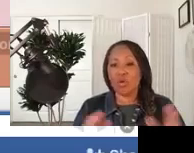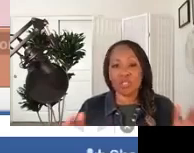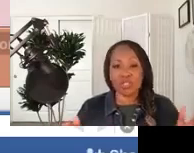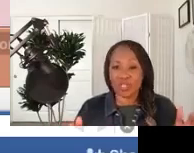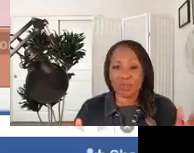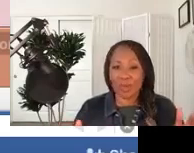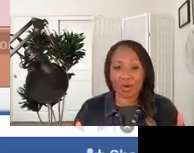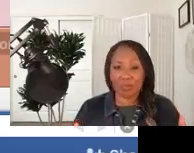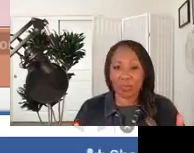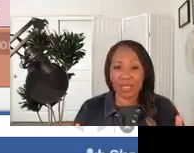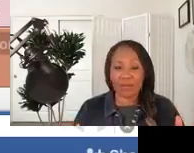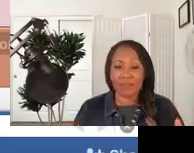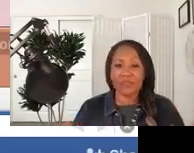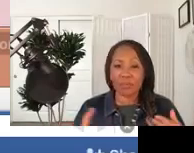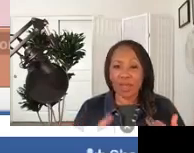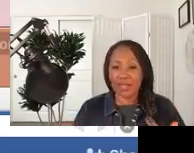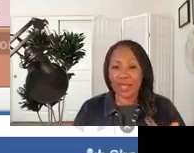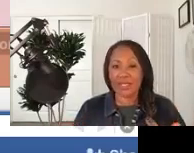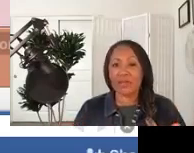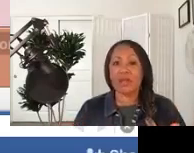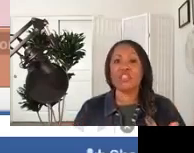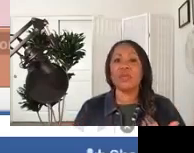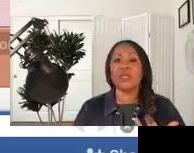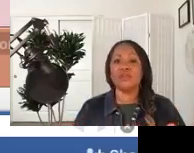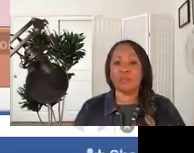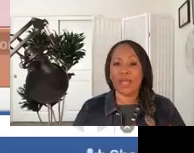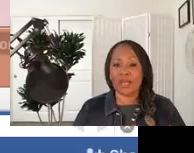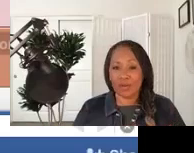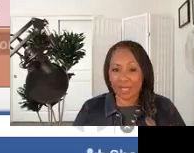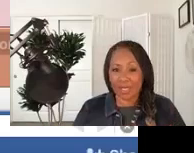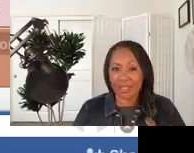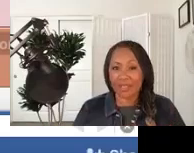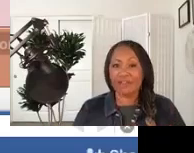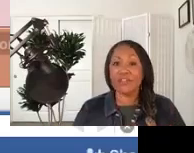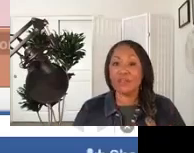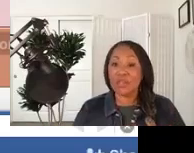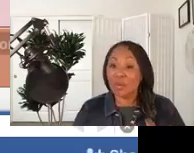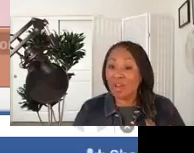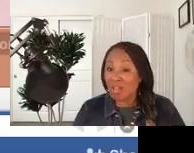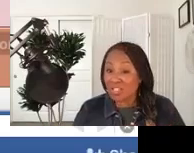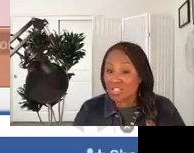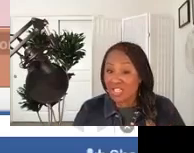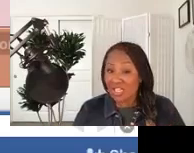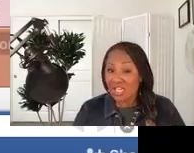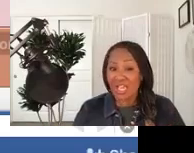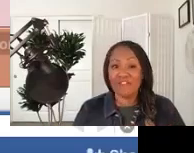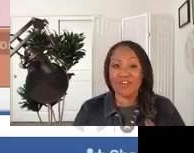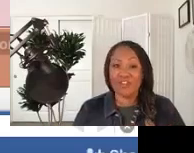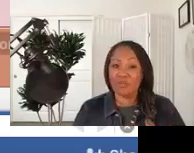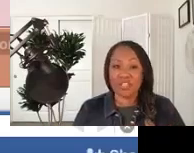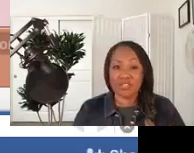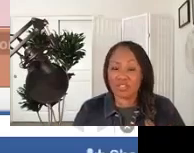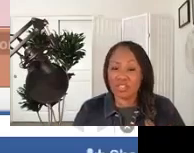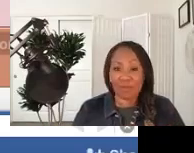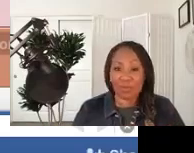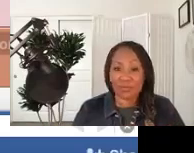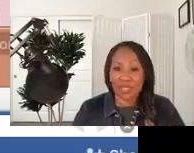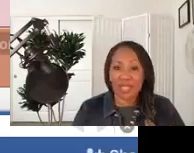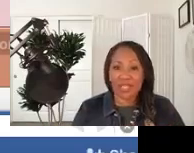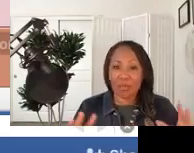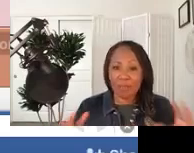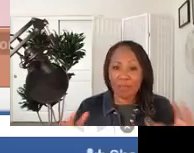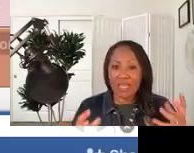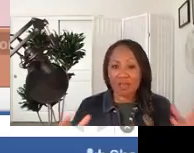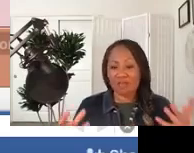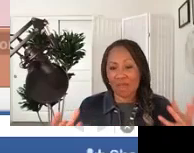actually only using the PowerPoint for my land acknowledgement and for my greeting, for some terminology, and for some research samples.